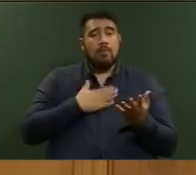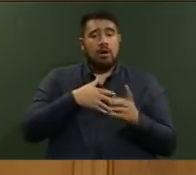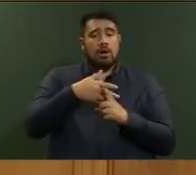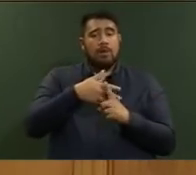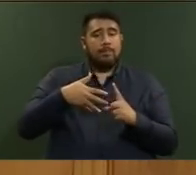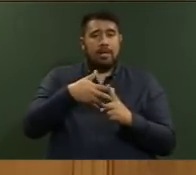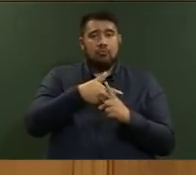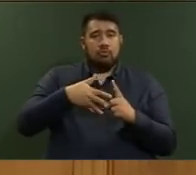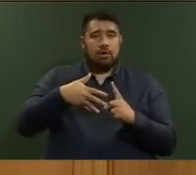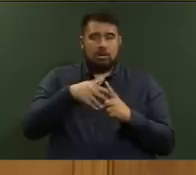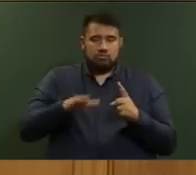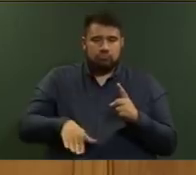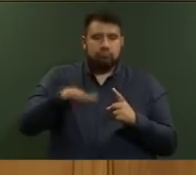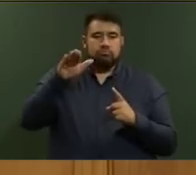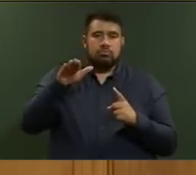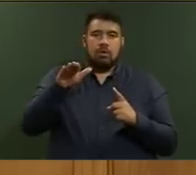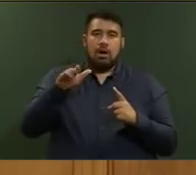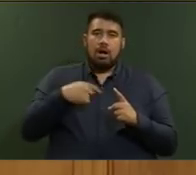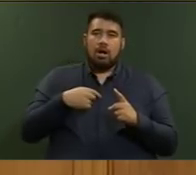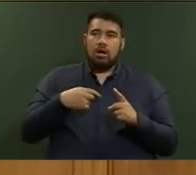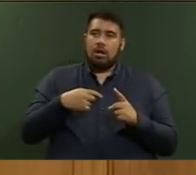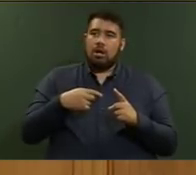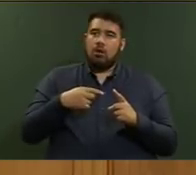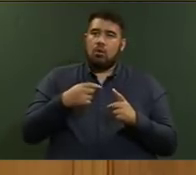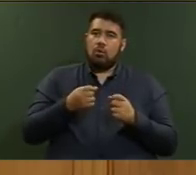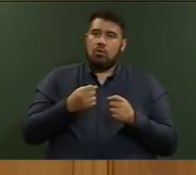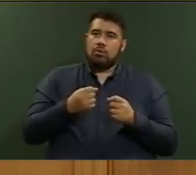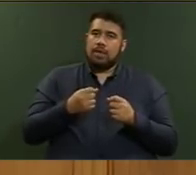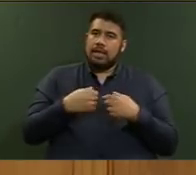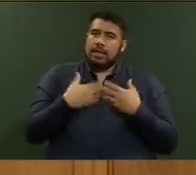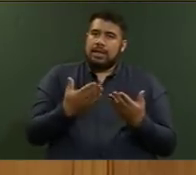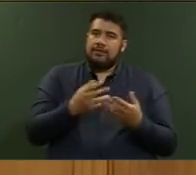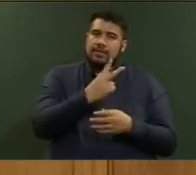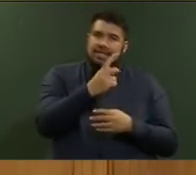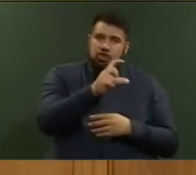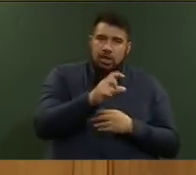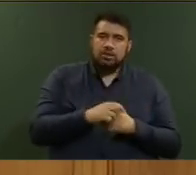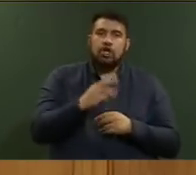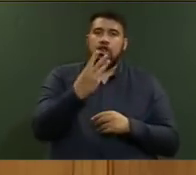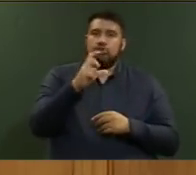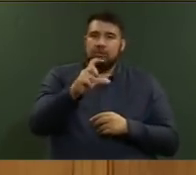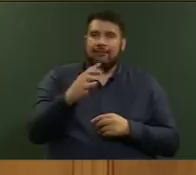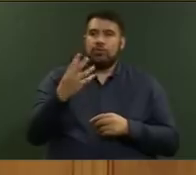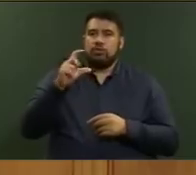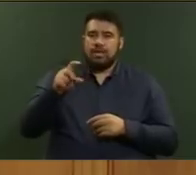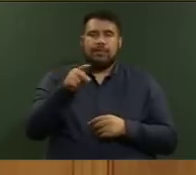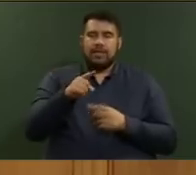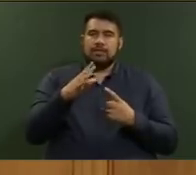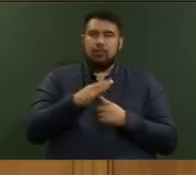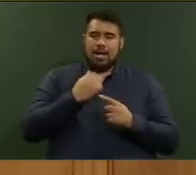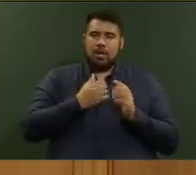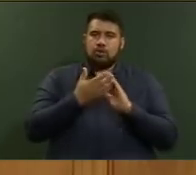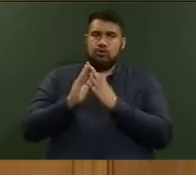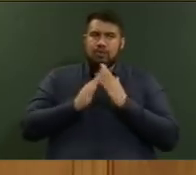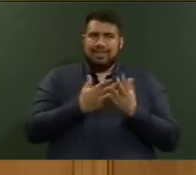a second, third and fourth chance is the norm. Forgiveness means everything in our